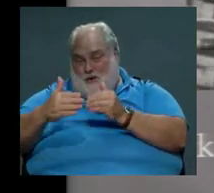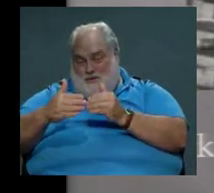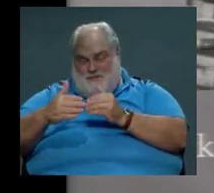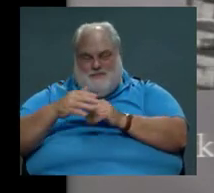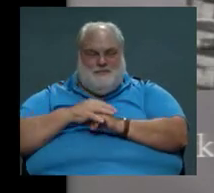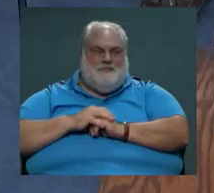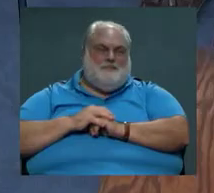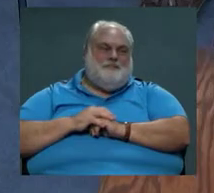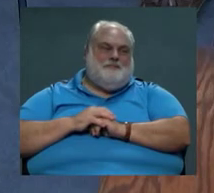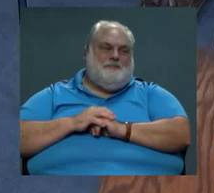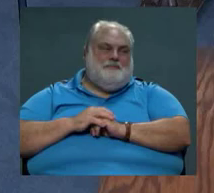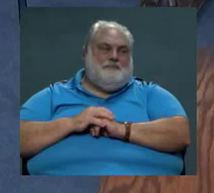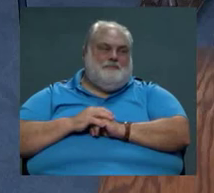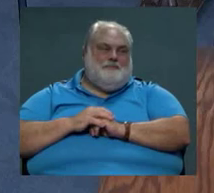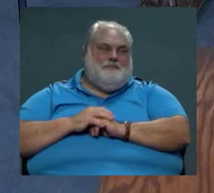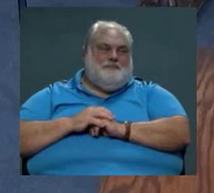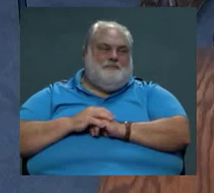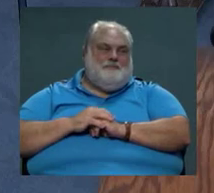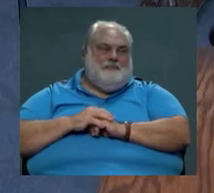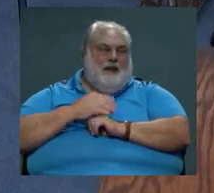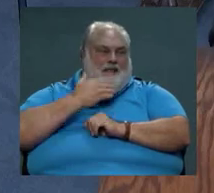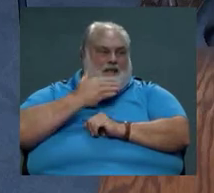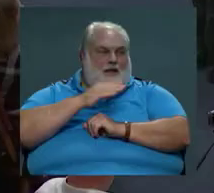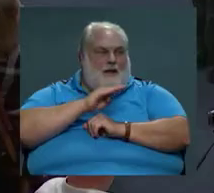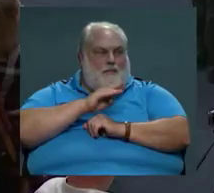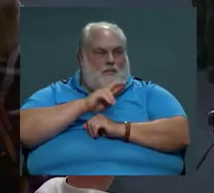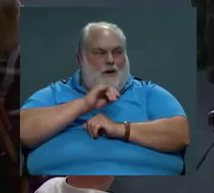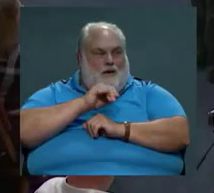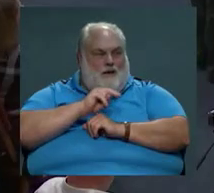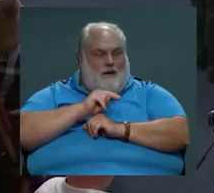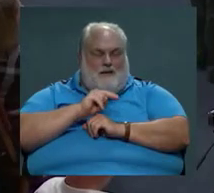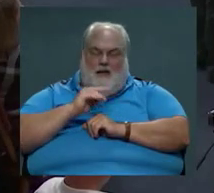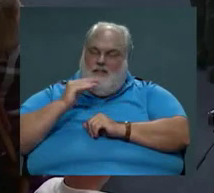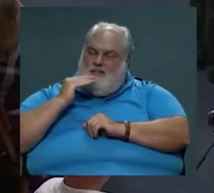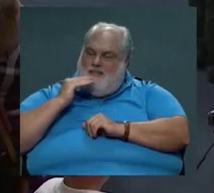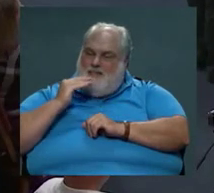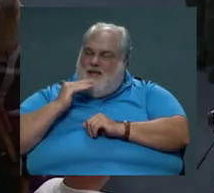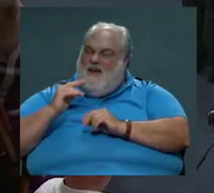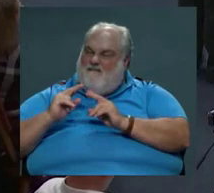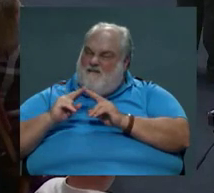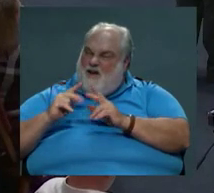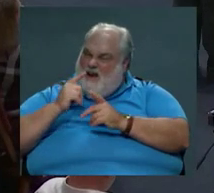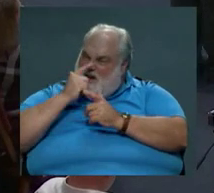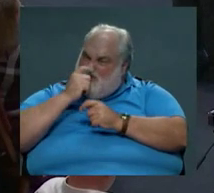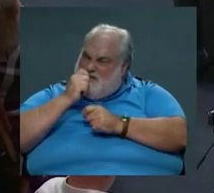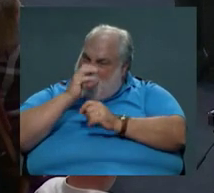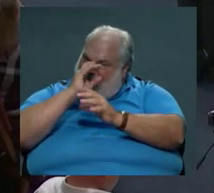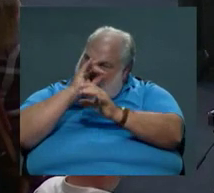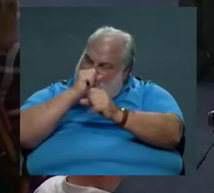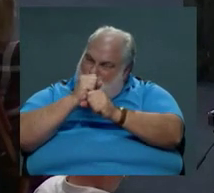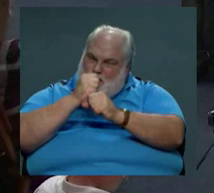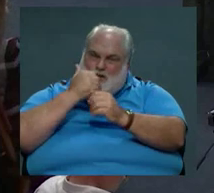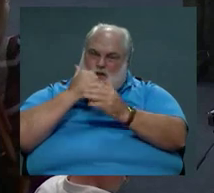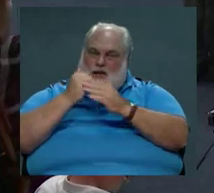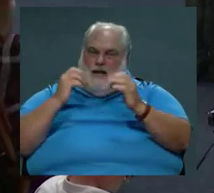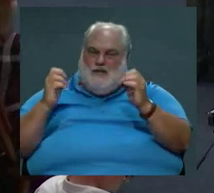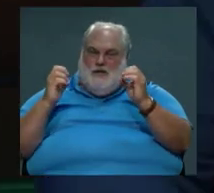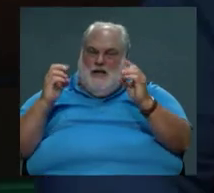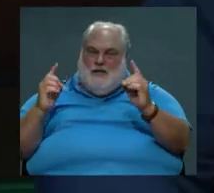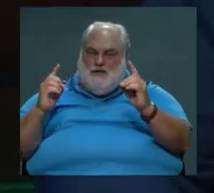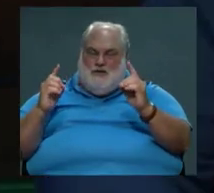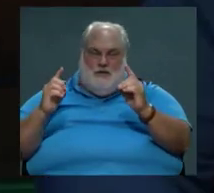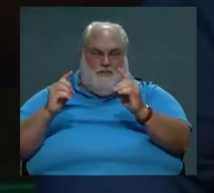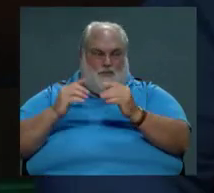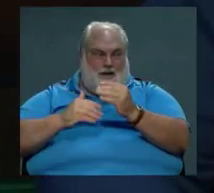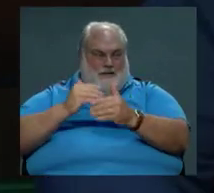site. Thank you, Brian. Thank you very much. Very, very interesting, fascinating, a great educational session